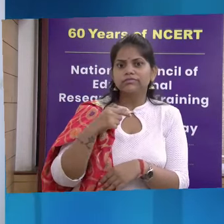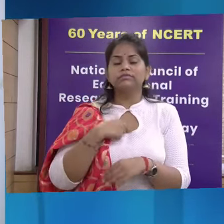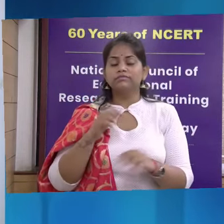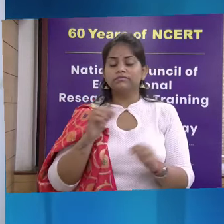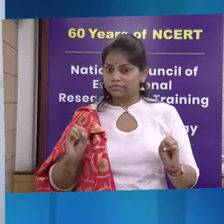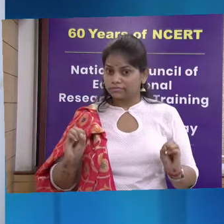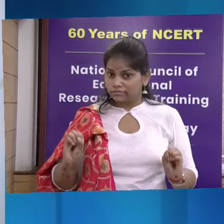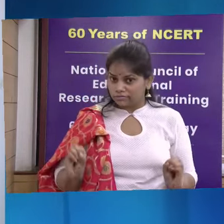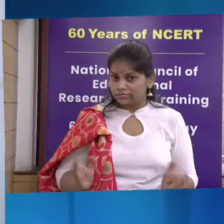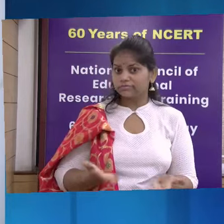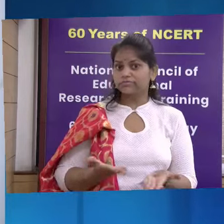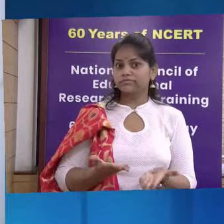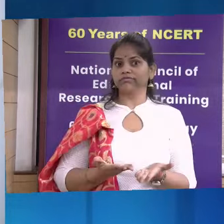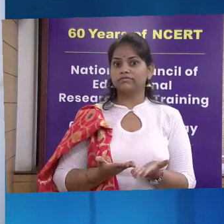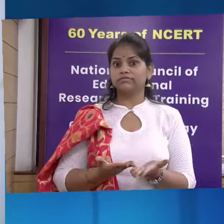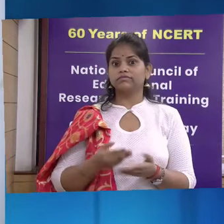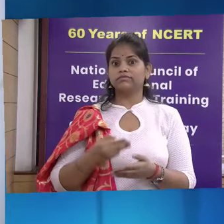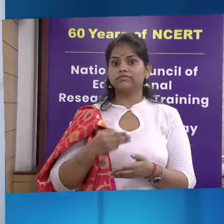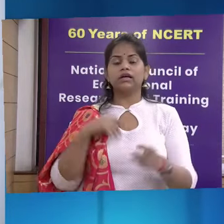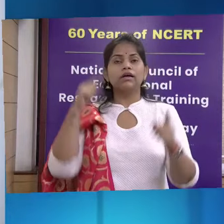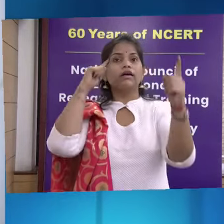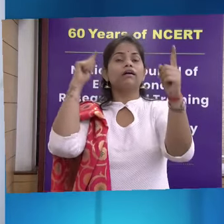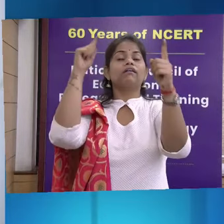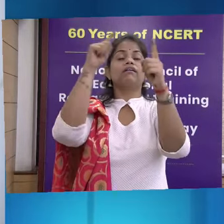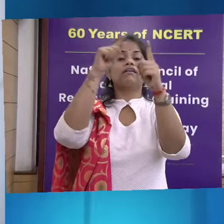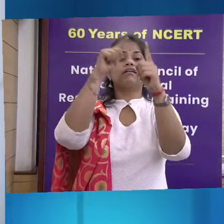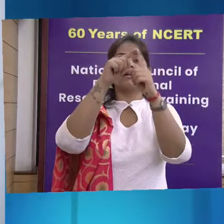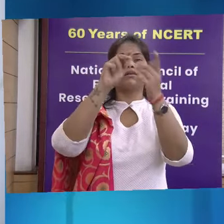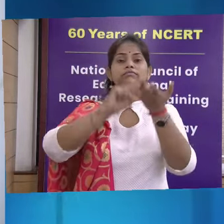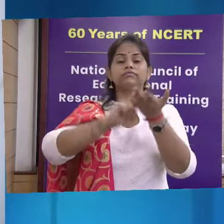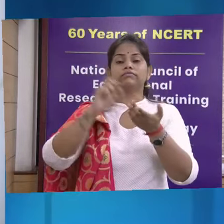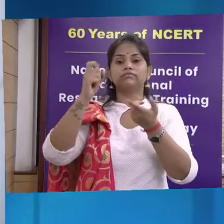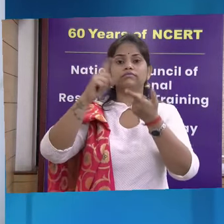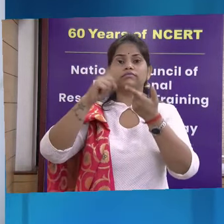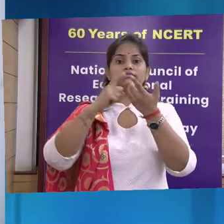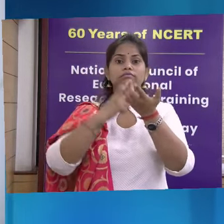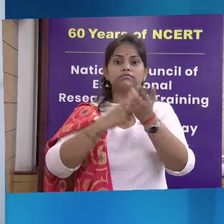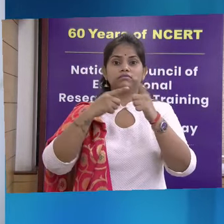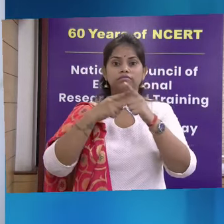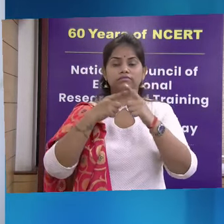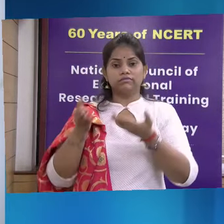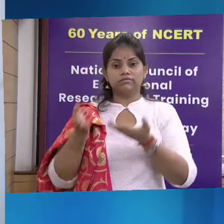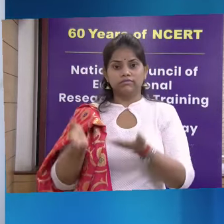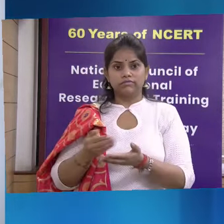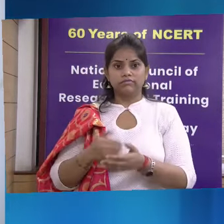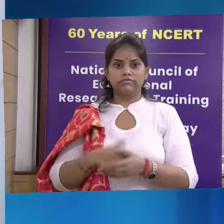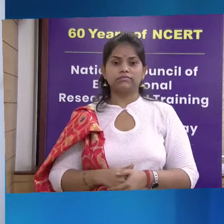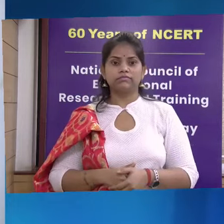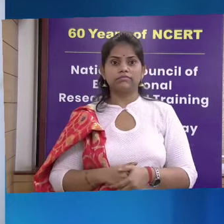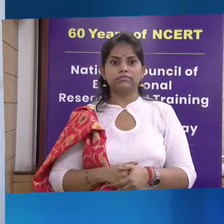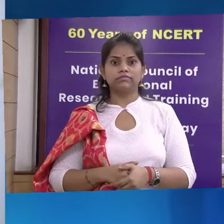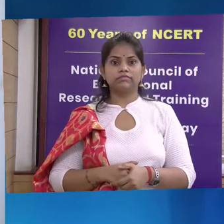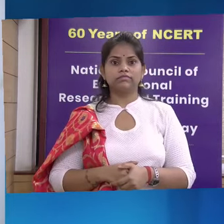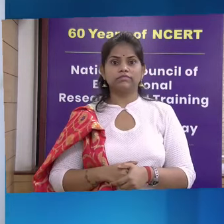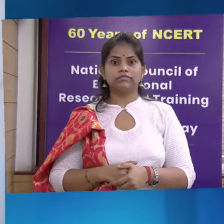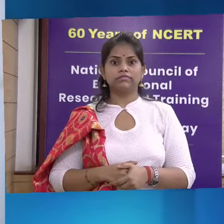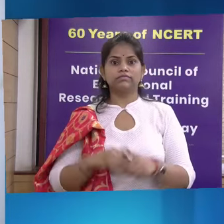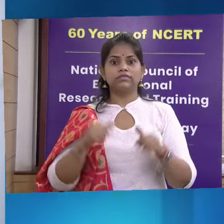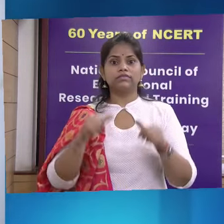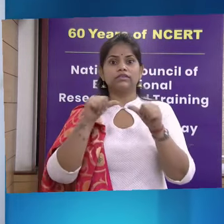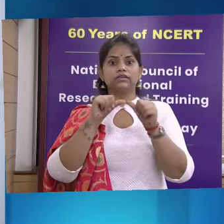with motto of NCERT and recite the sloka. Vidyaya